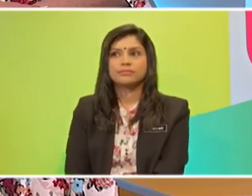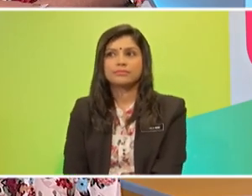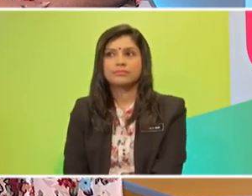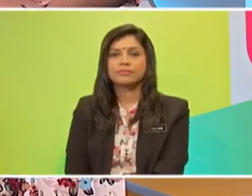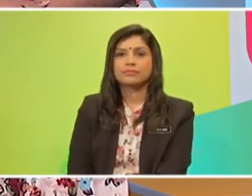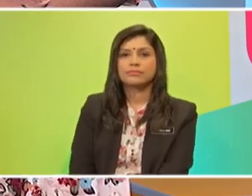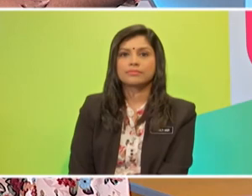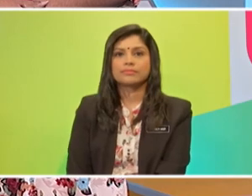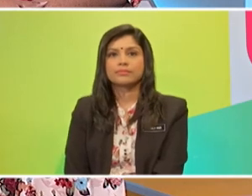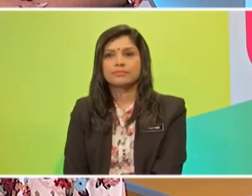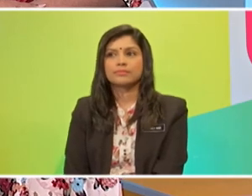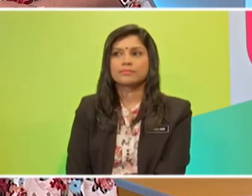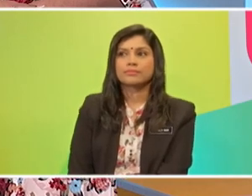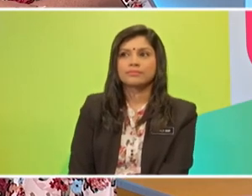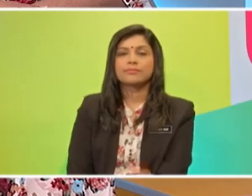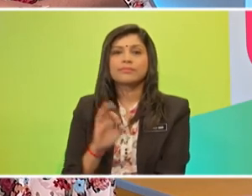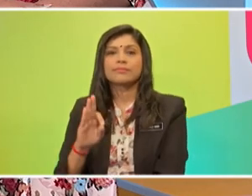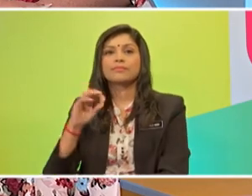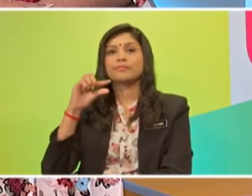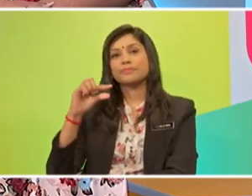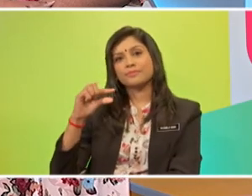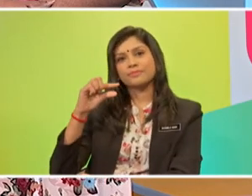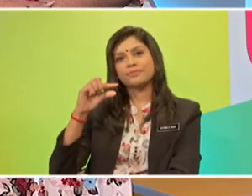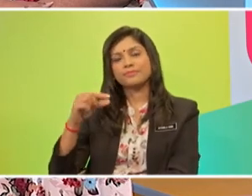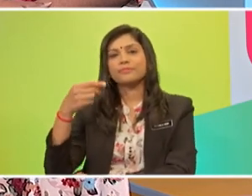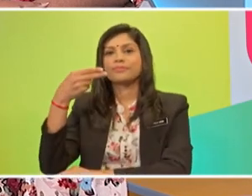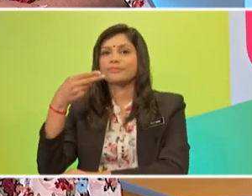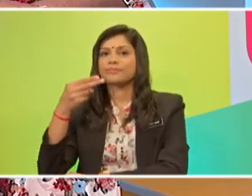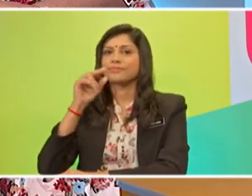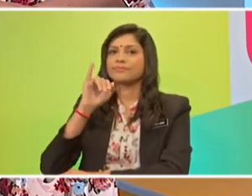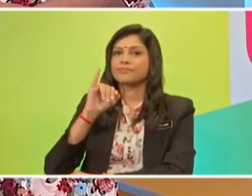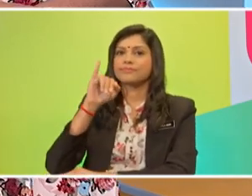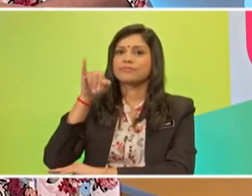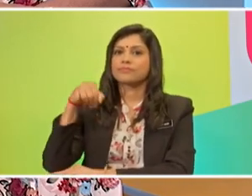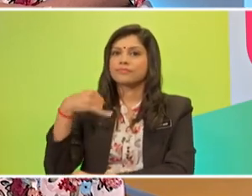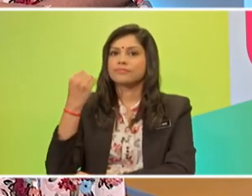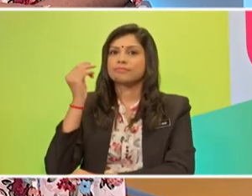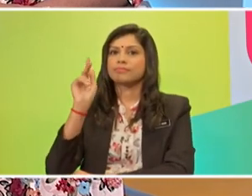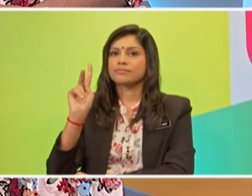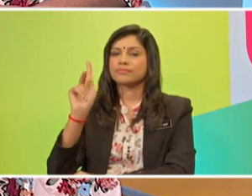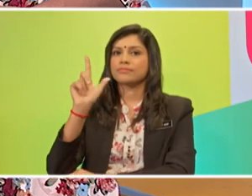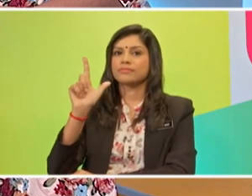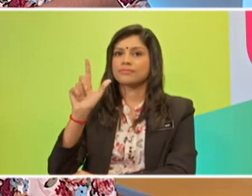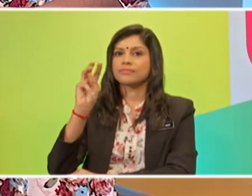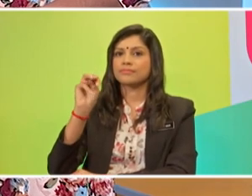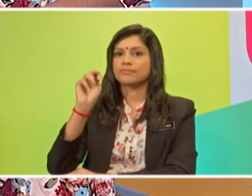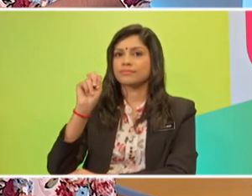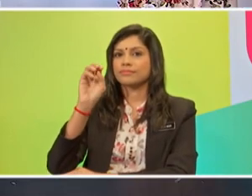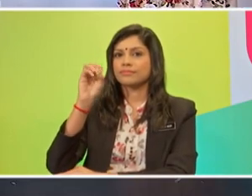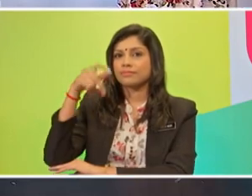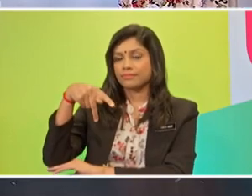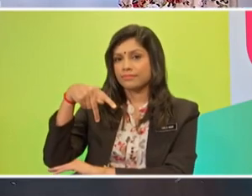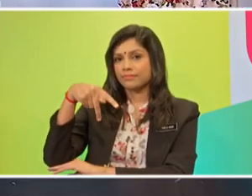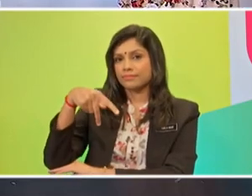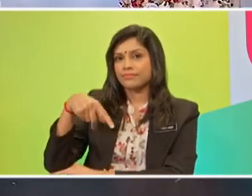B, C, D, E, F, G, H, I, J, K, L, M, N, O,